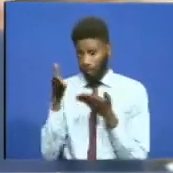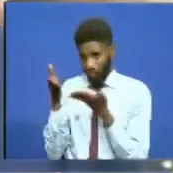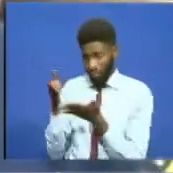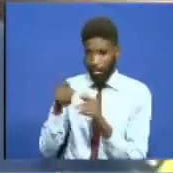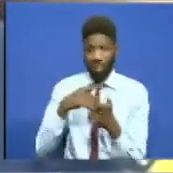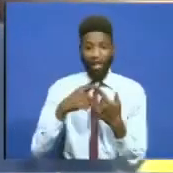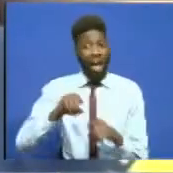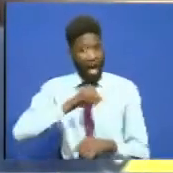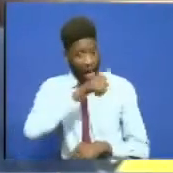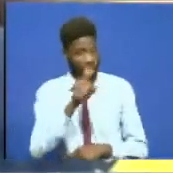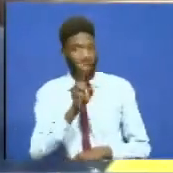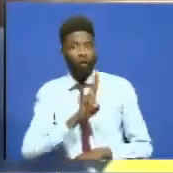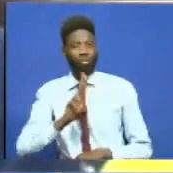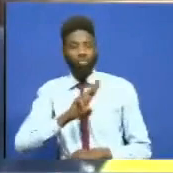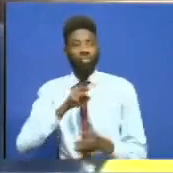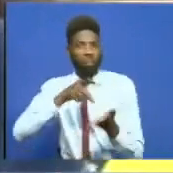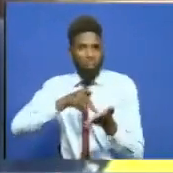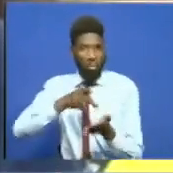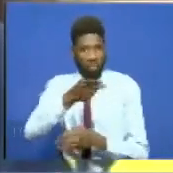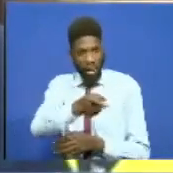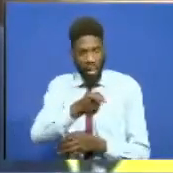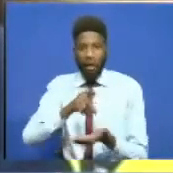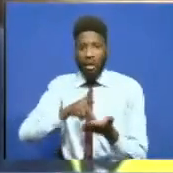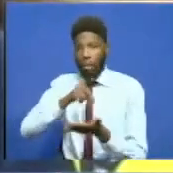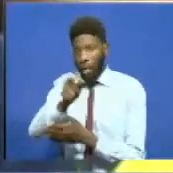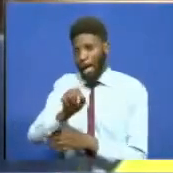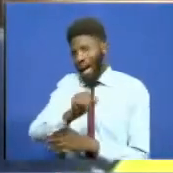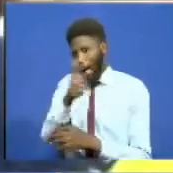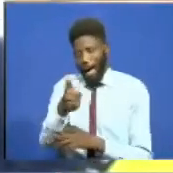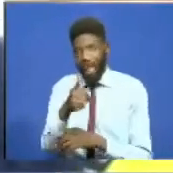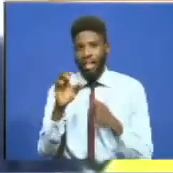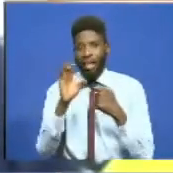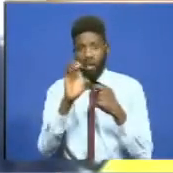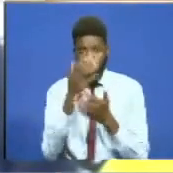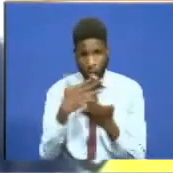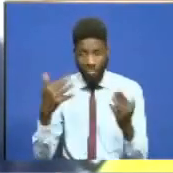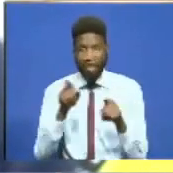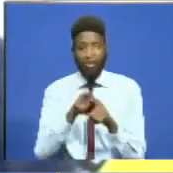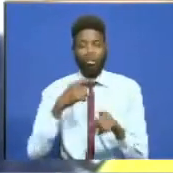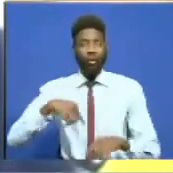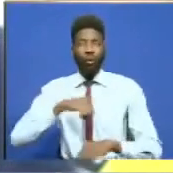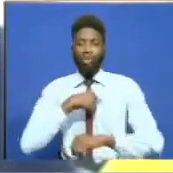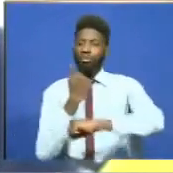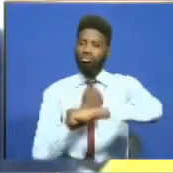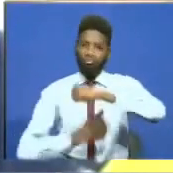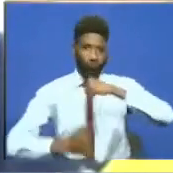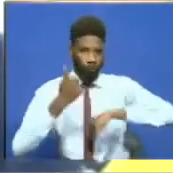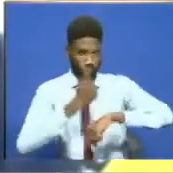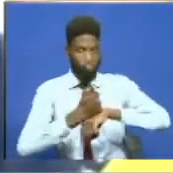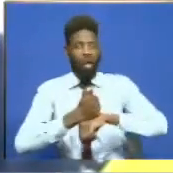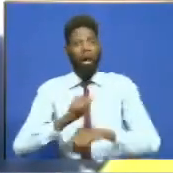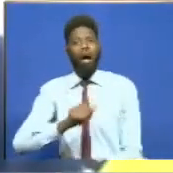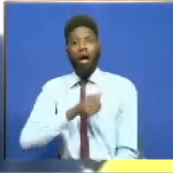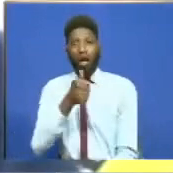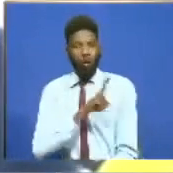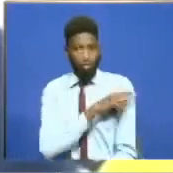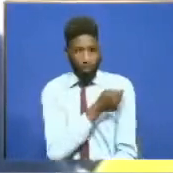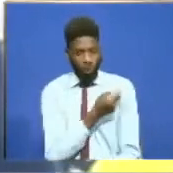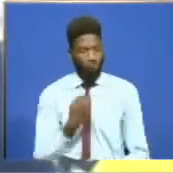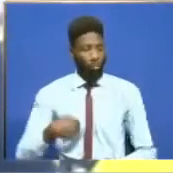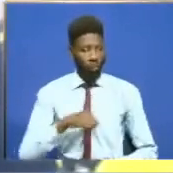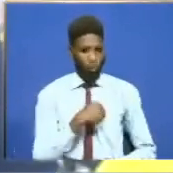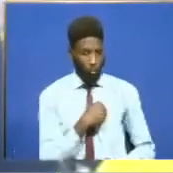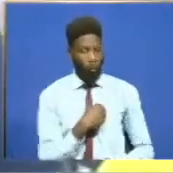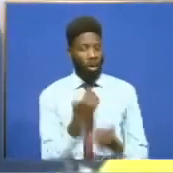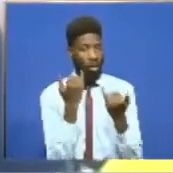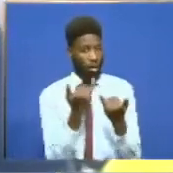procure other related equipment, and we are also putting up another facility which we are determining, and